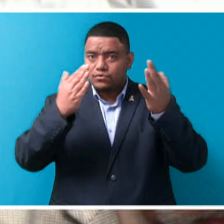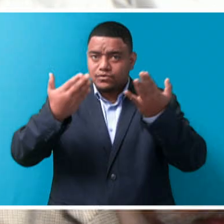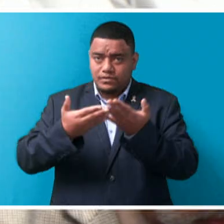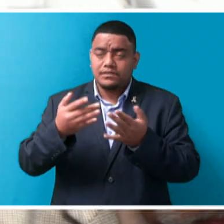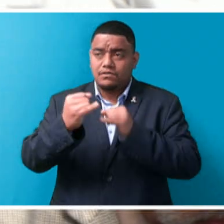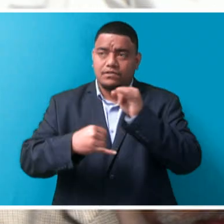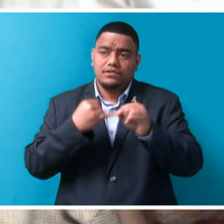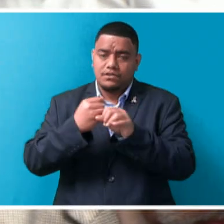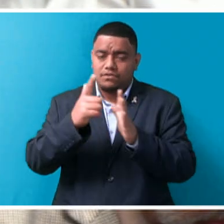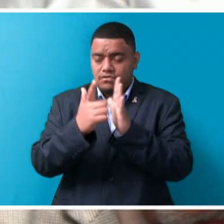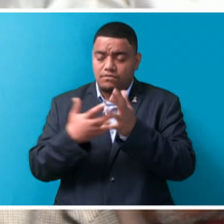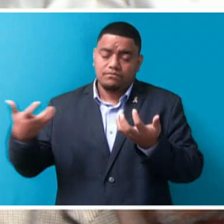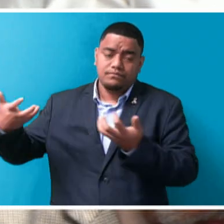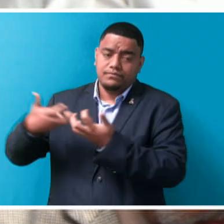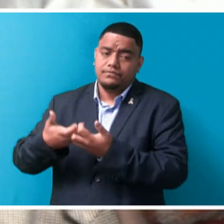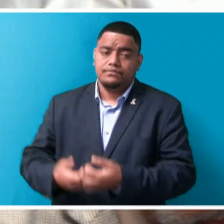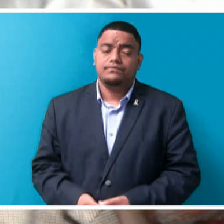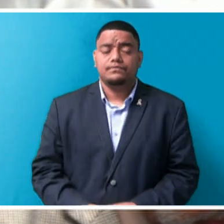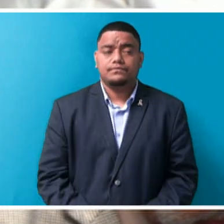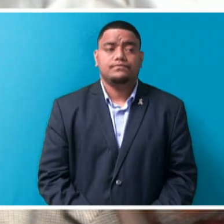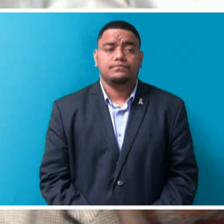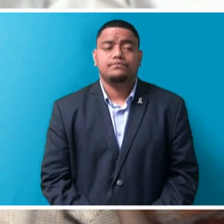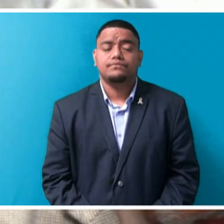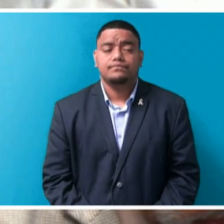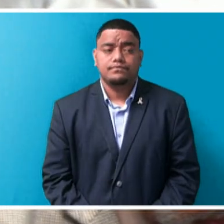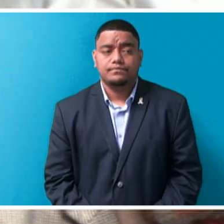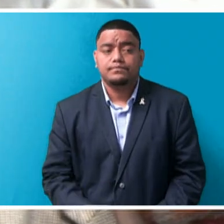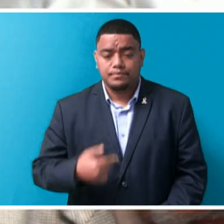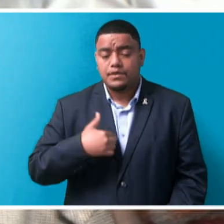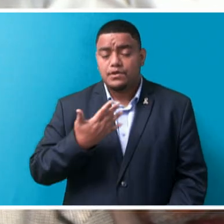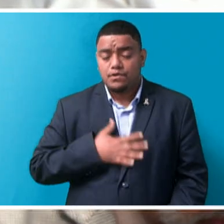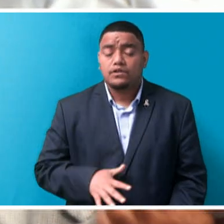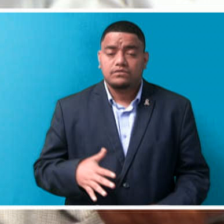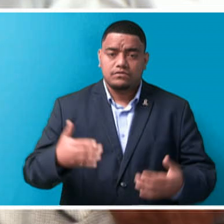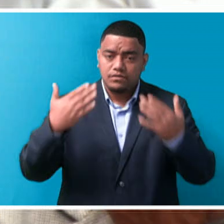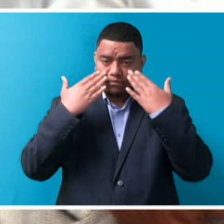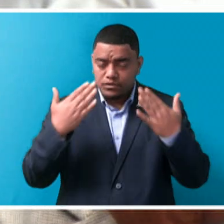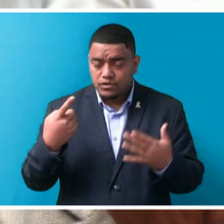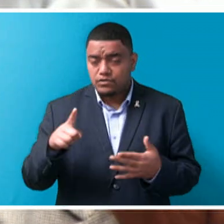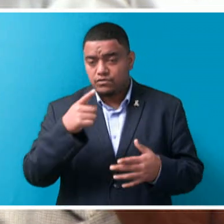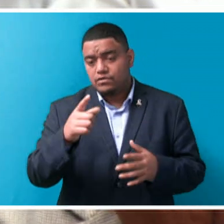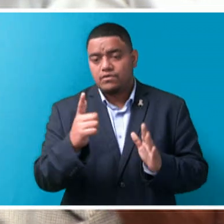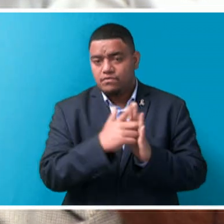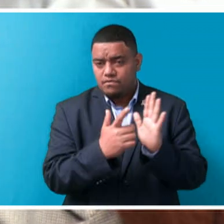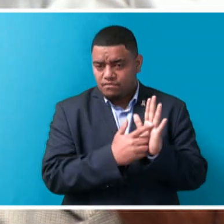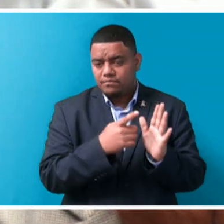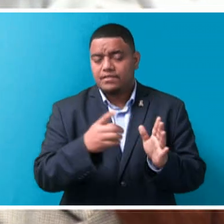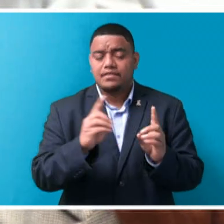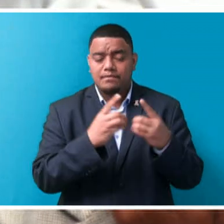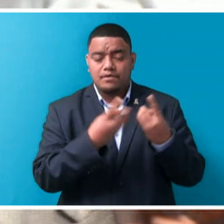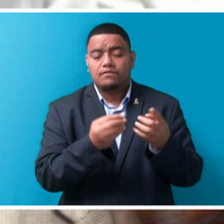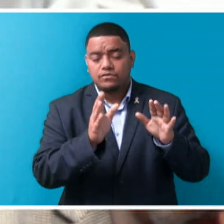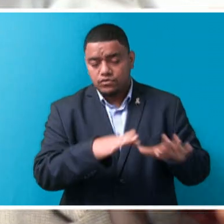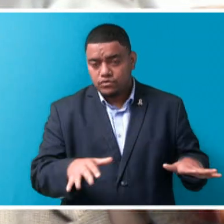Convention on the inter-country adoption. I want to extend my deepest appreciation to the judiciary, the Department of Children, and